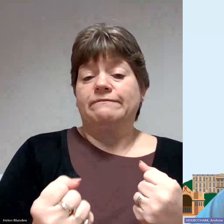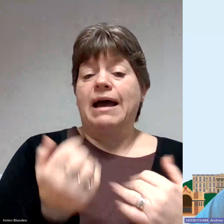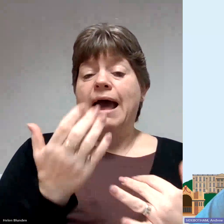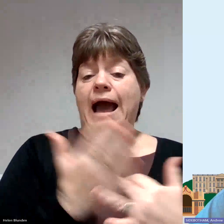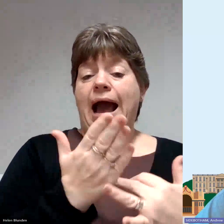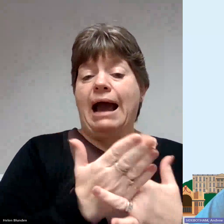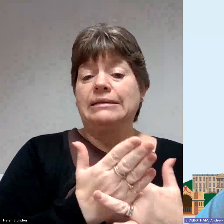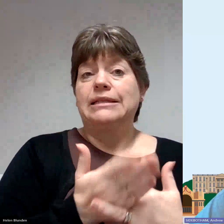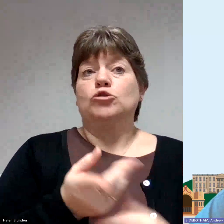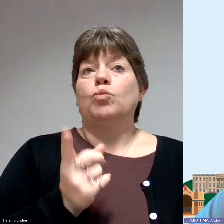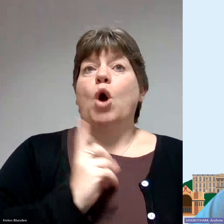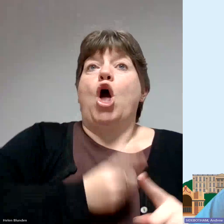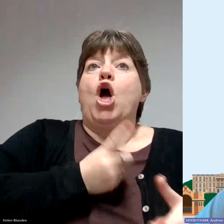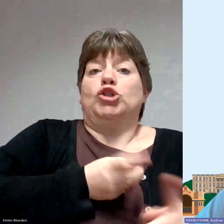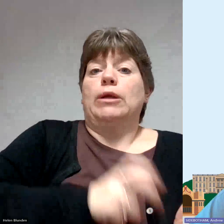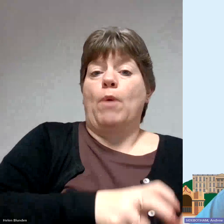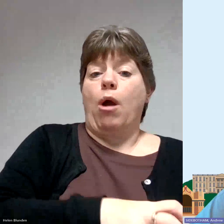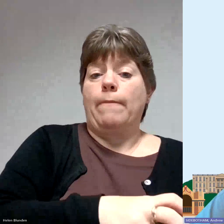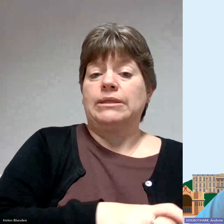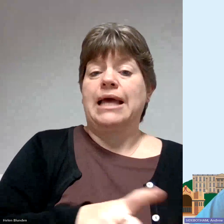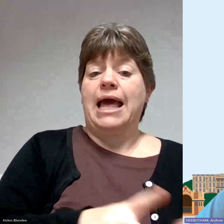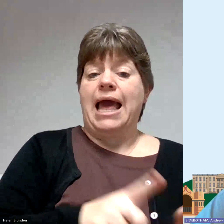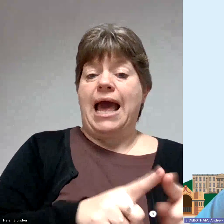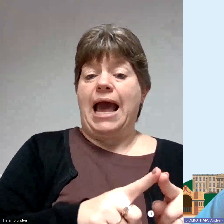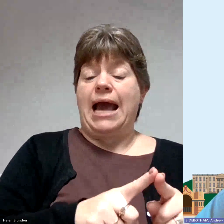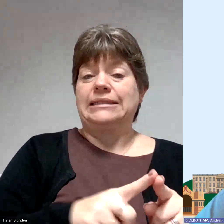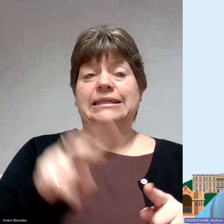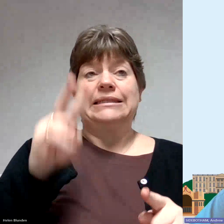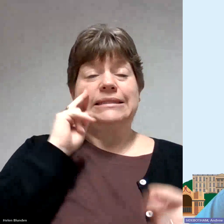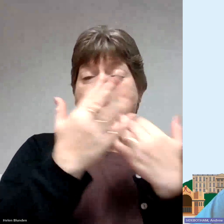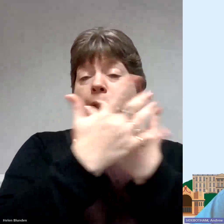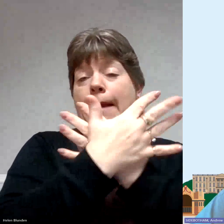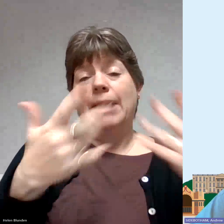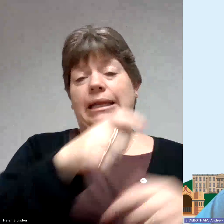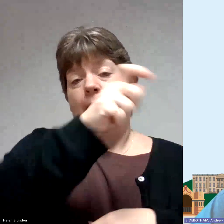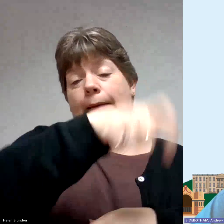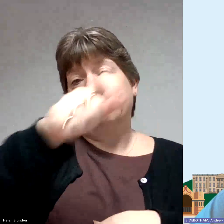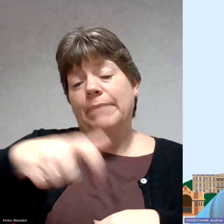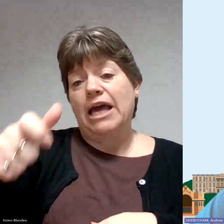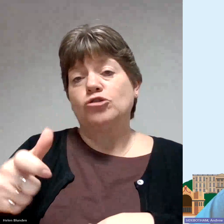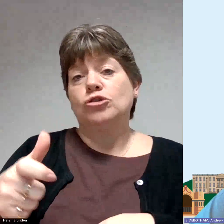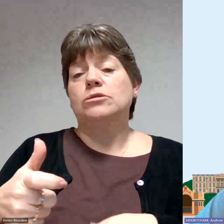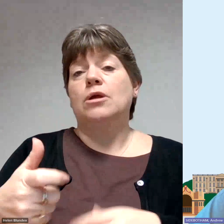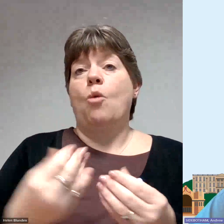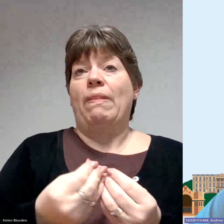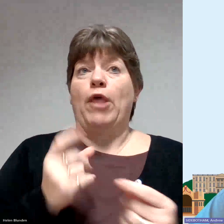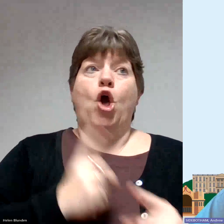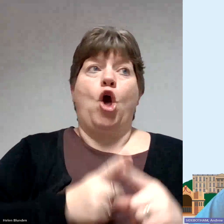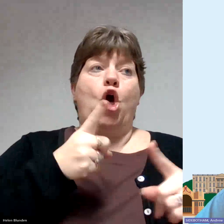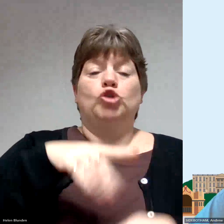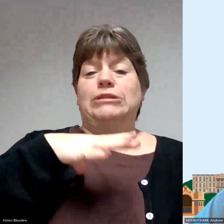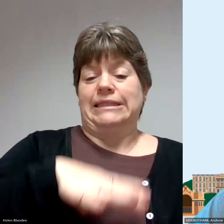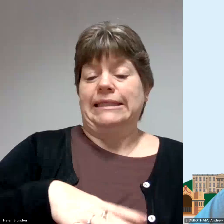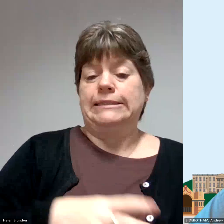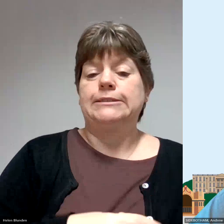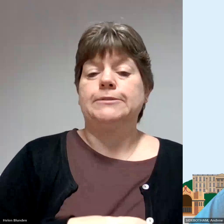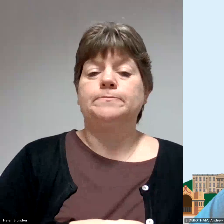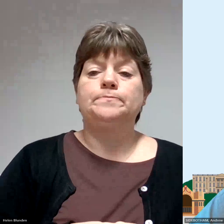to urgent appointments and see a huge number of patients that have urgent needs.